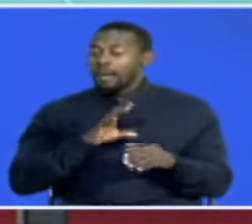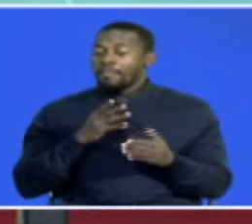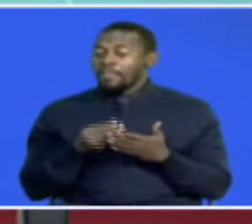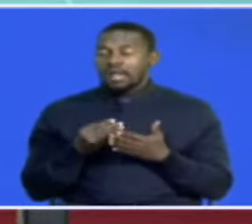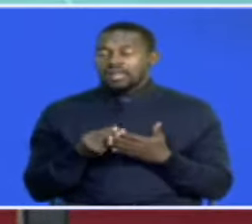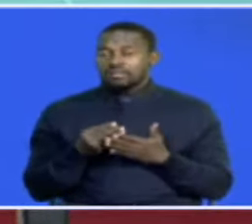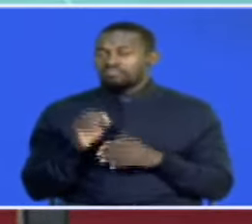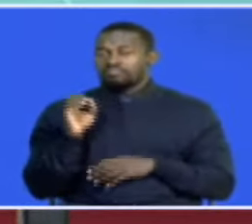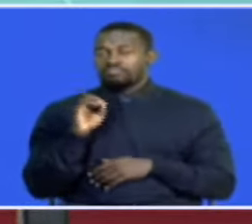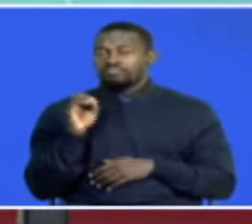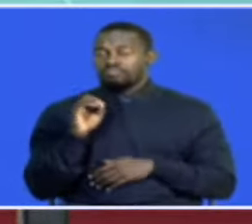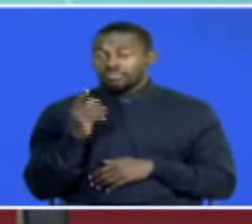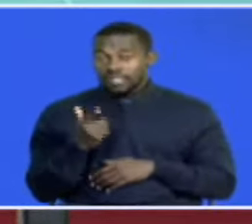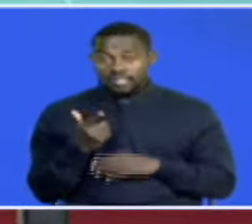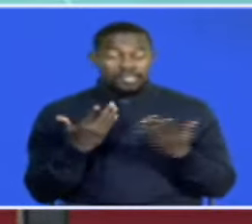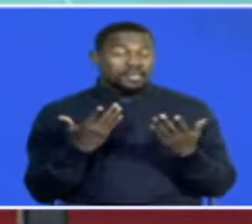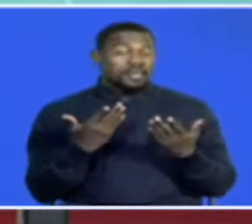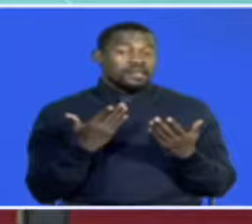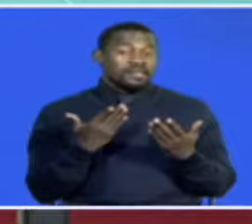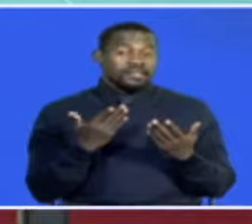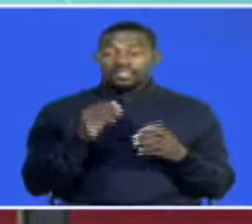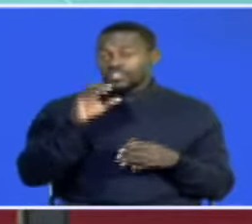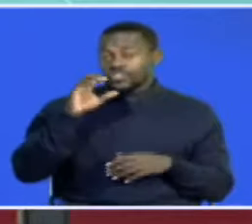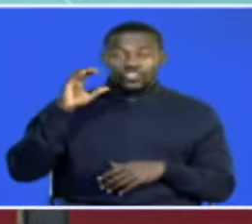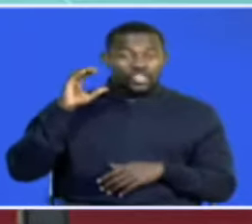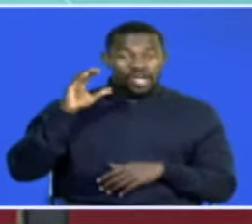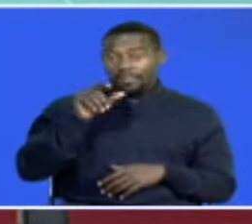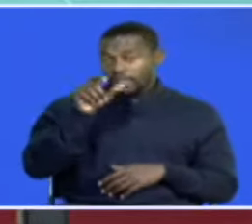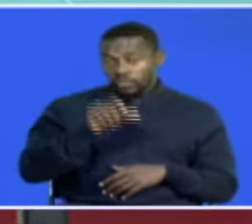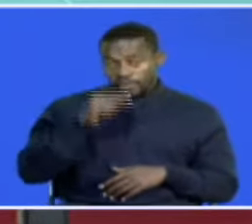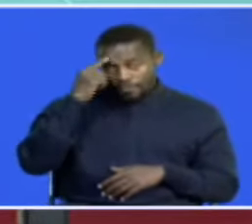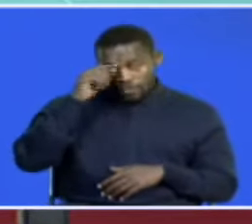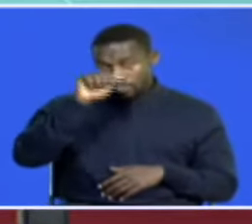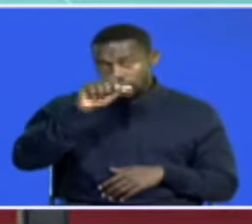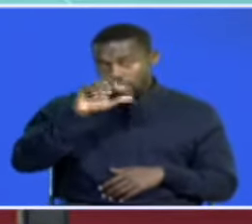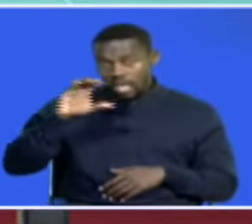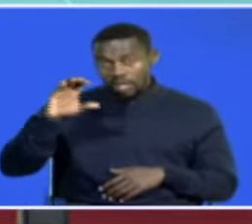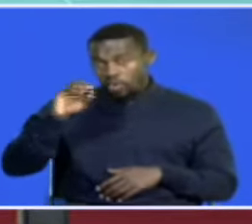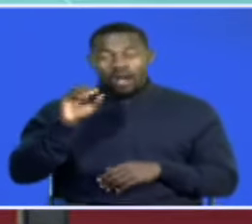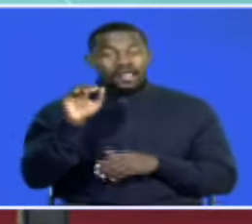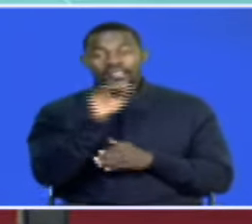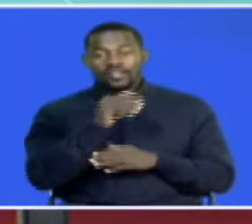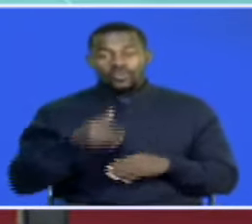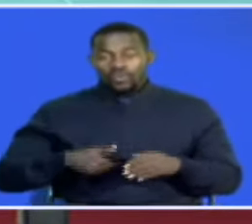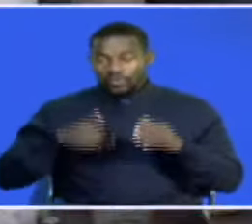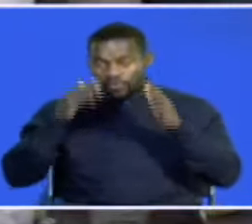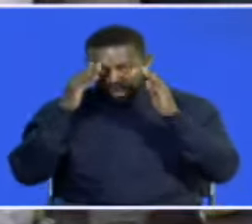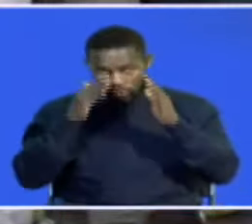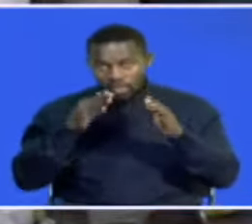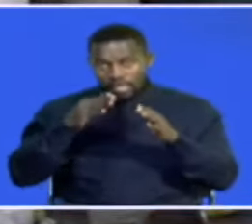For Travelers Circle chairperson Paul Thiong'o urged the youth to invest in the matatu industry.